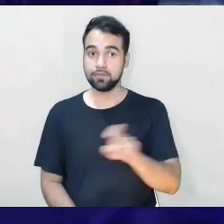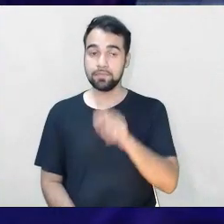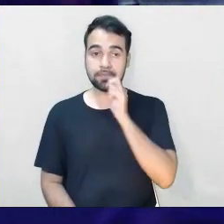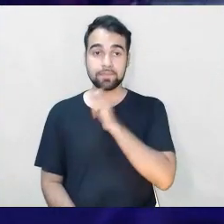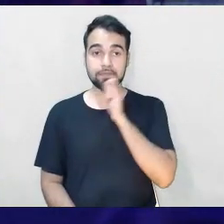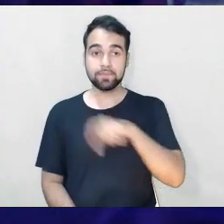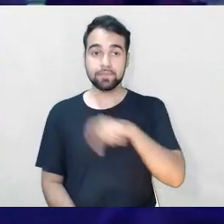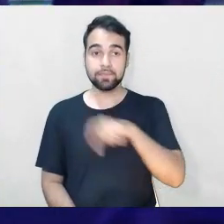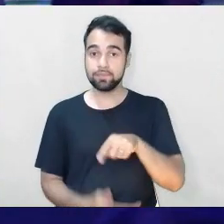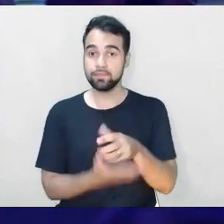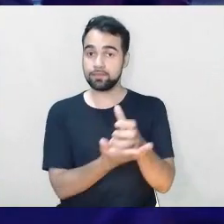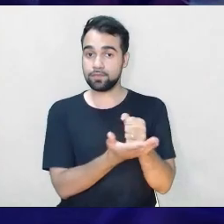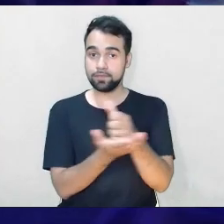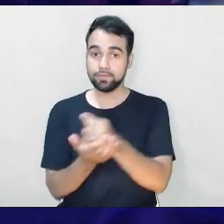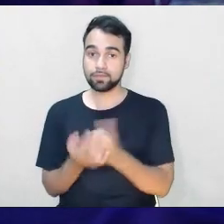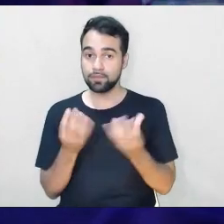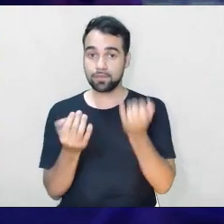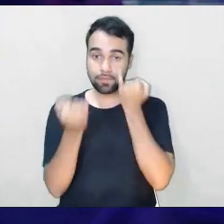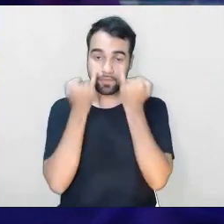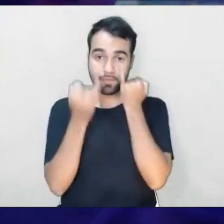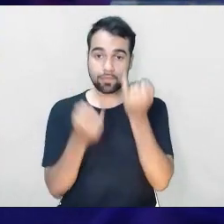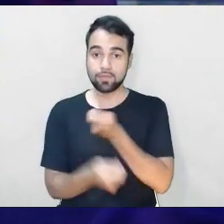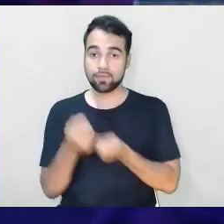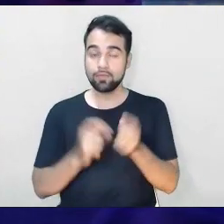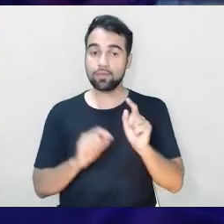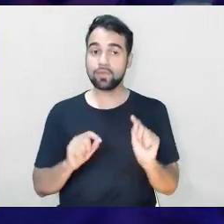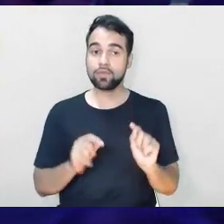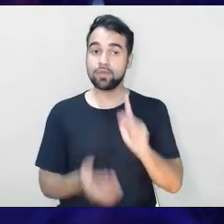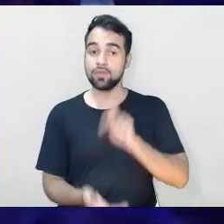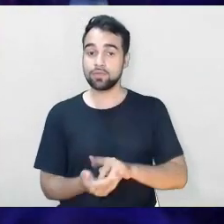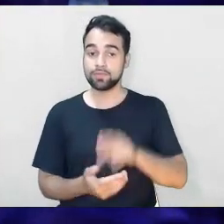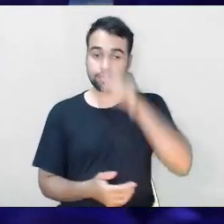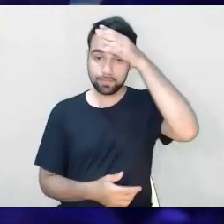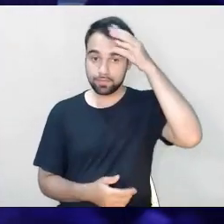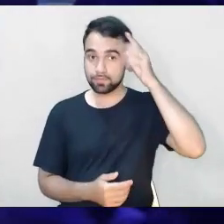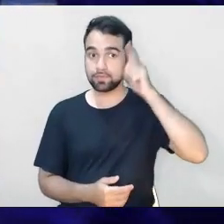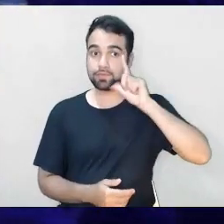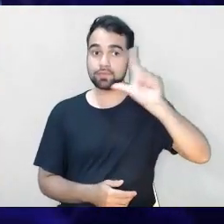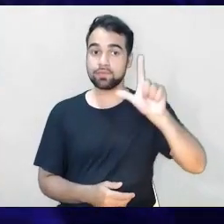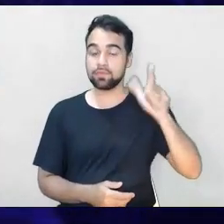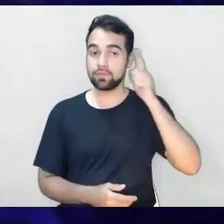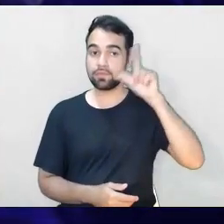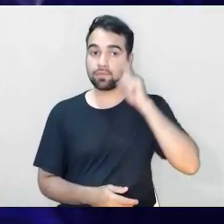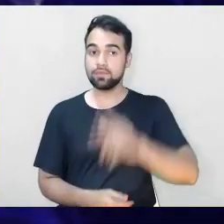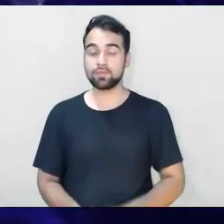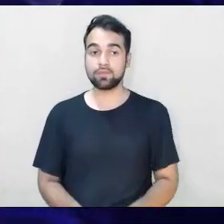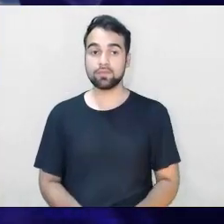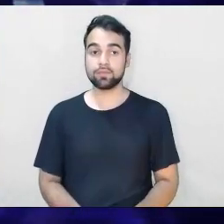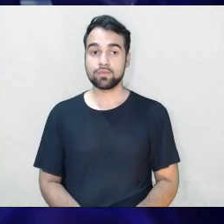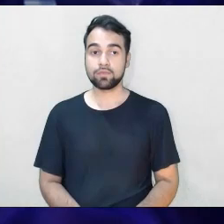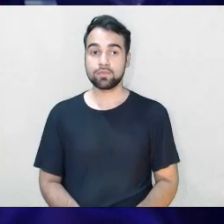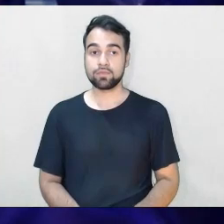teams. We've been collecting a lot of business data, collecting what the customer can in fact purchase